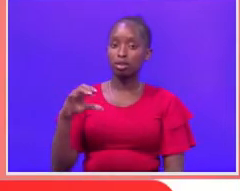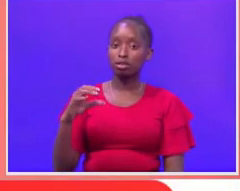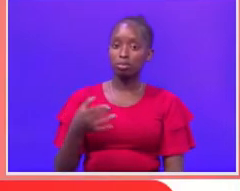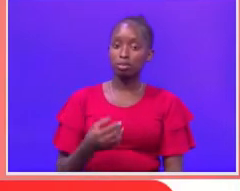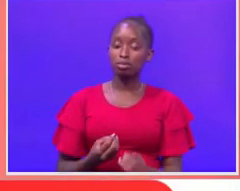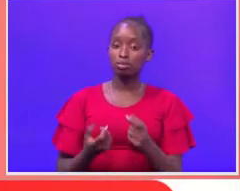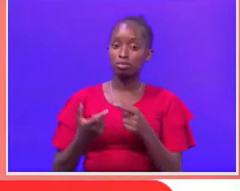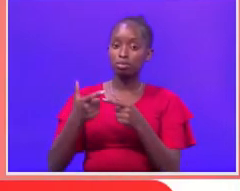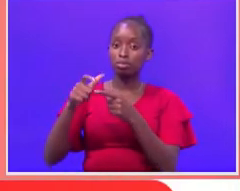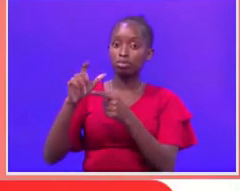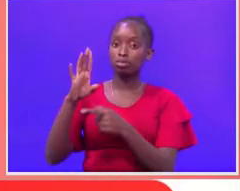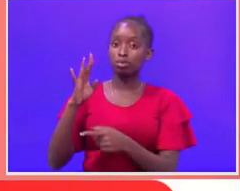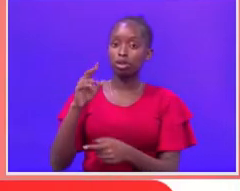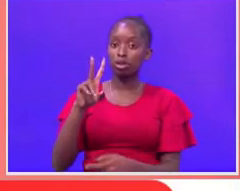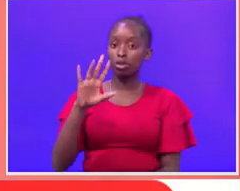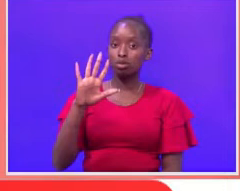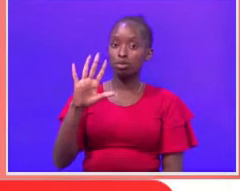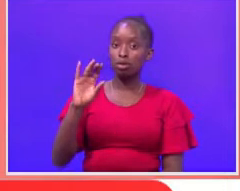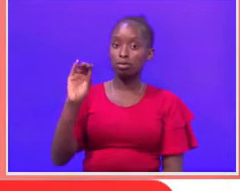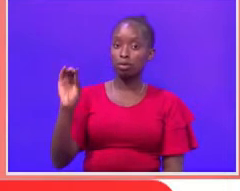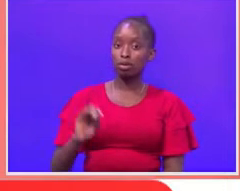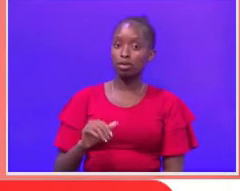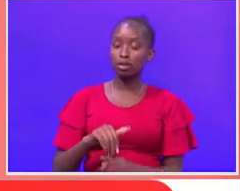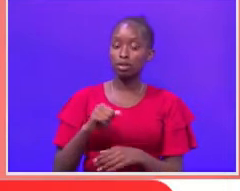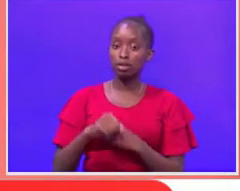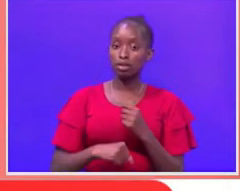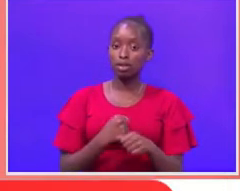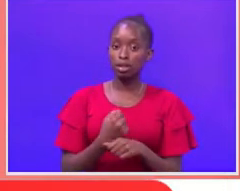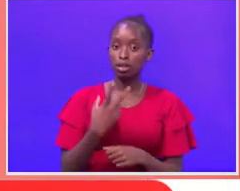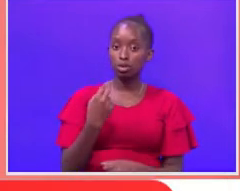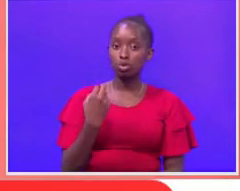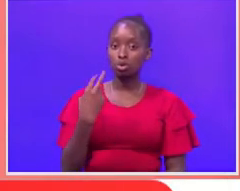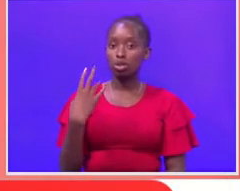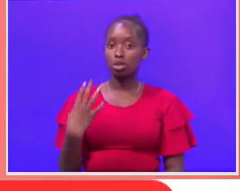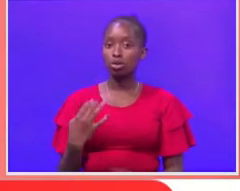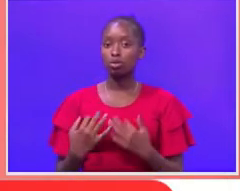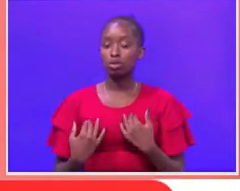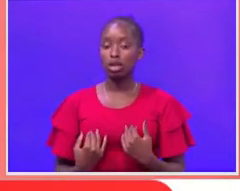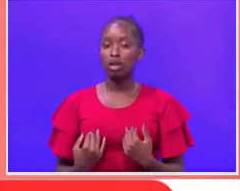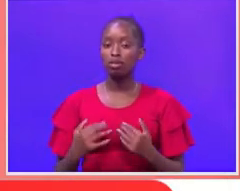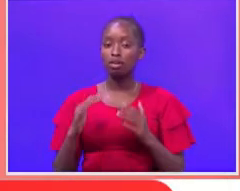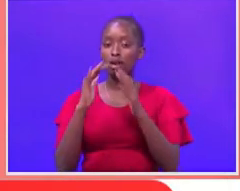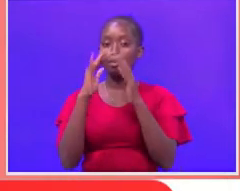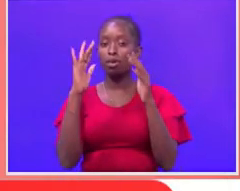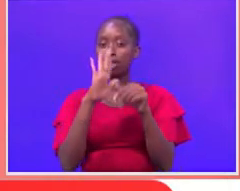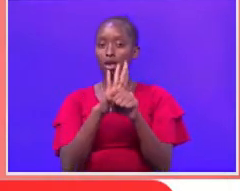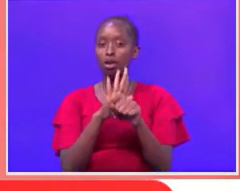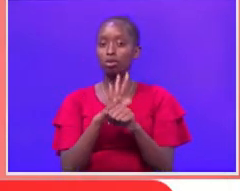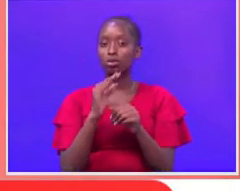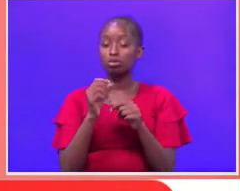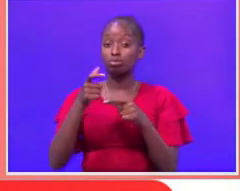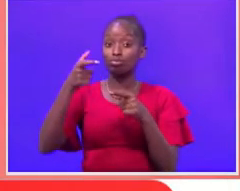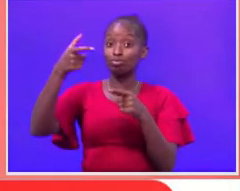by 25% in the year 2023, which is a significant increase. We are seeing